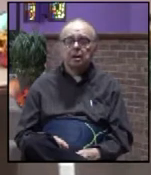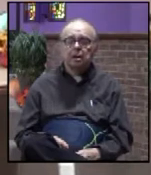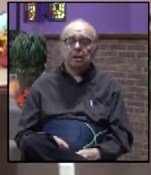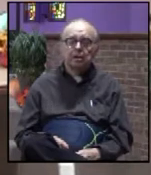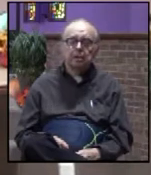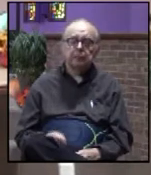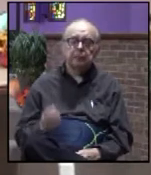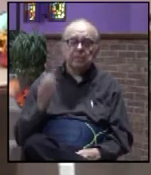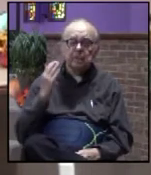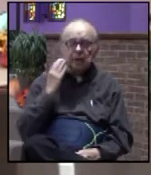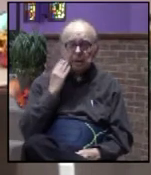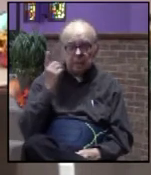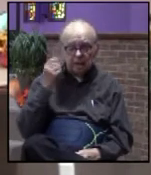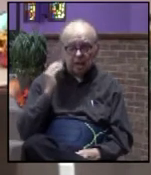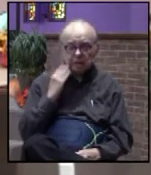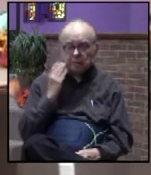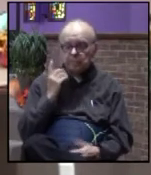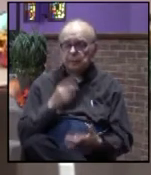He knows what he's doing.